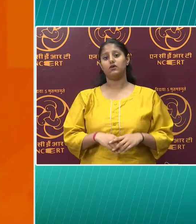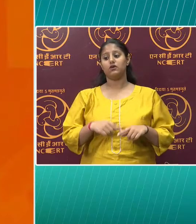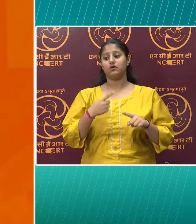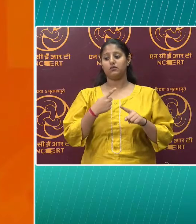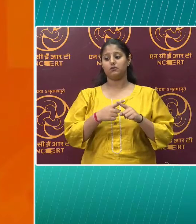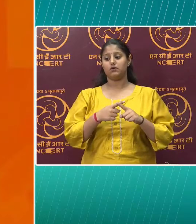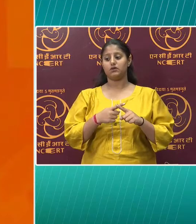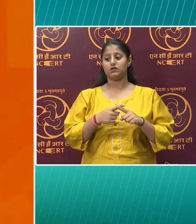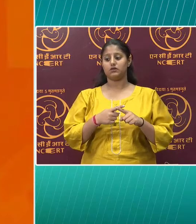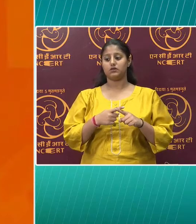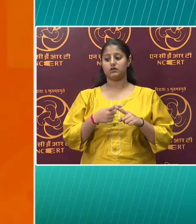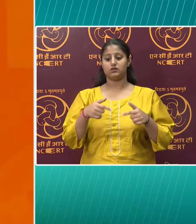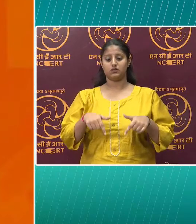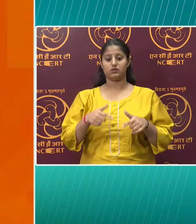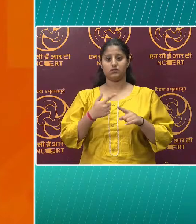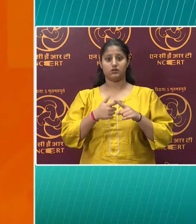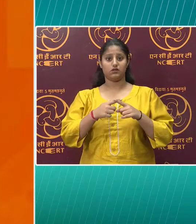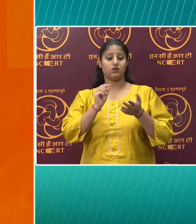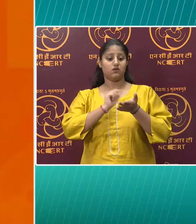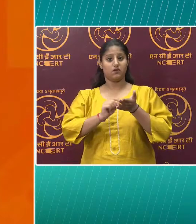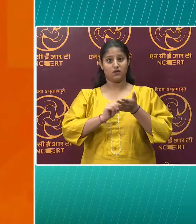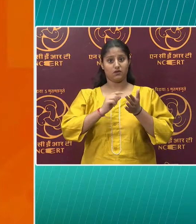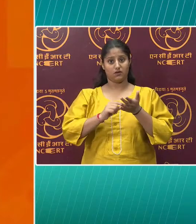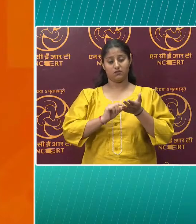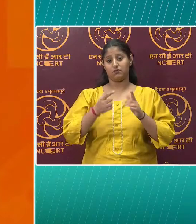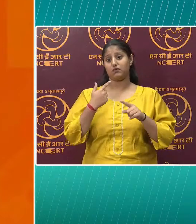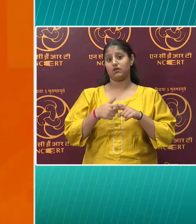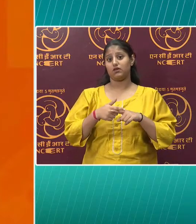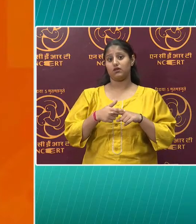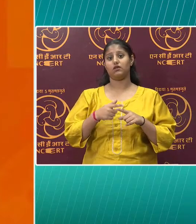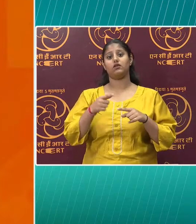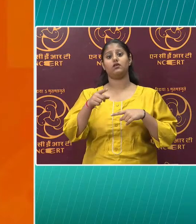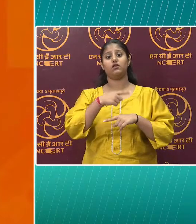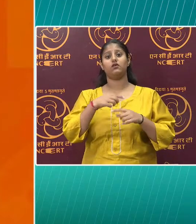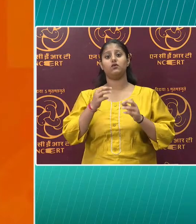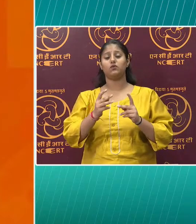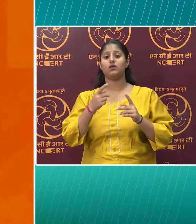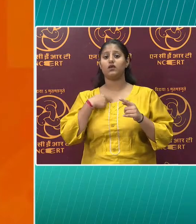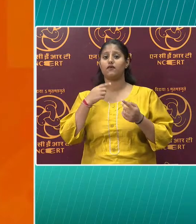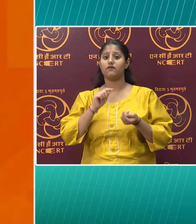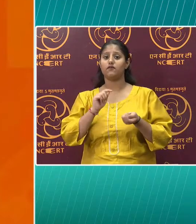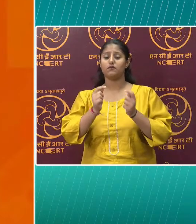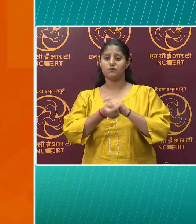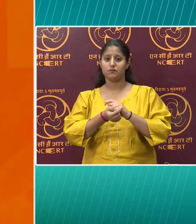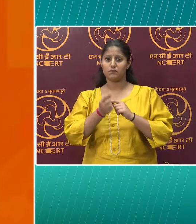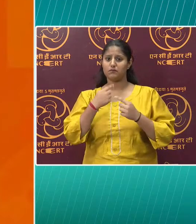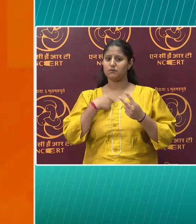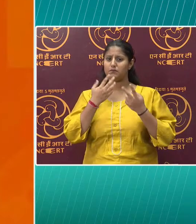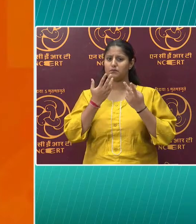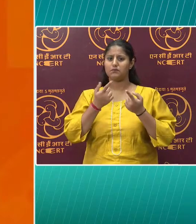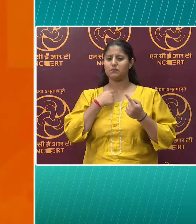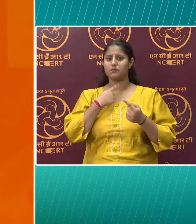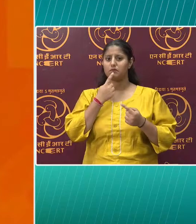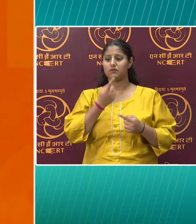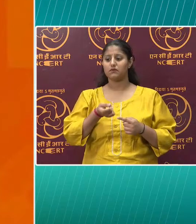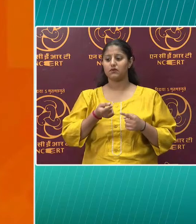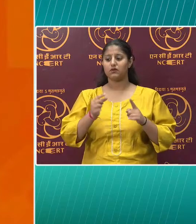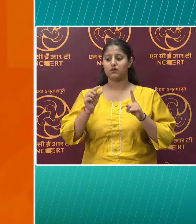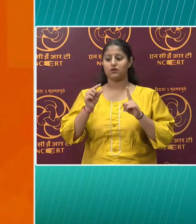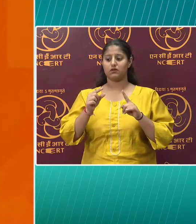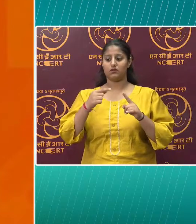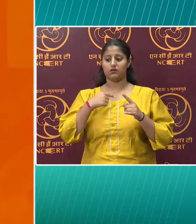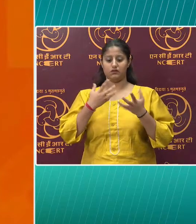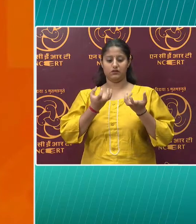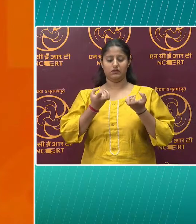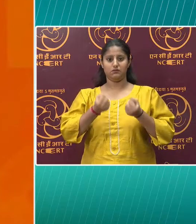promotes basically the rote learning. So how do we have to shift? And the paradigm shift that we need